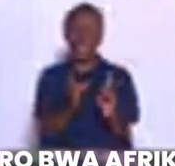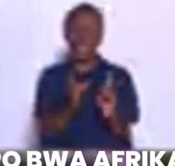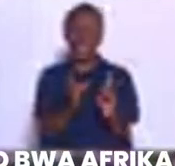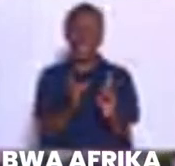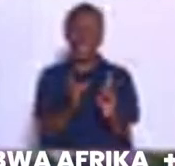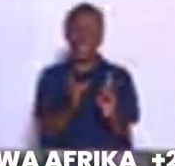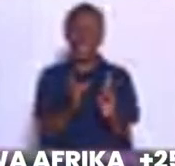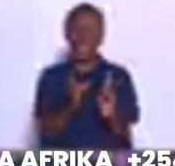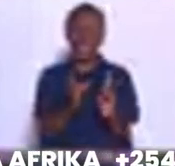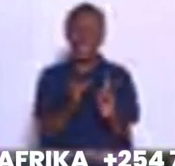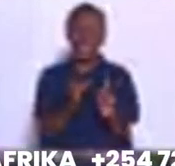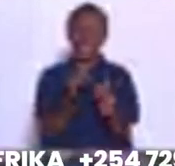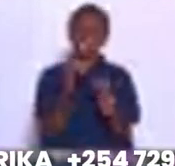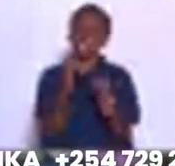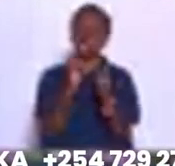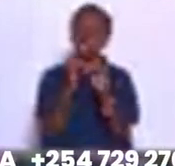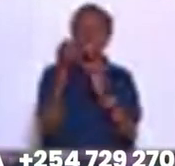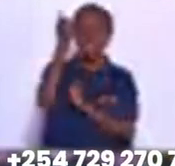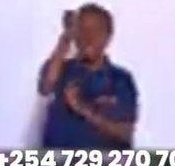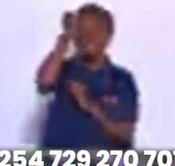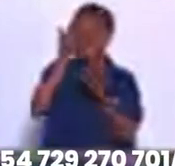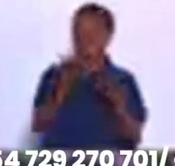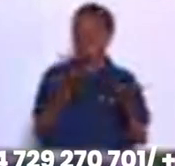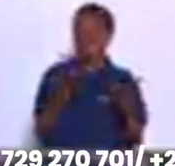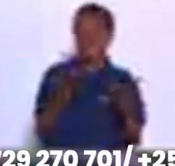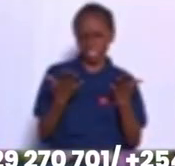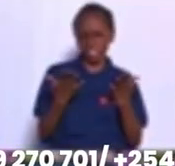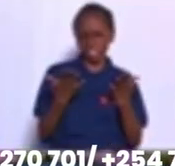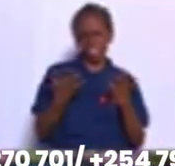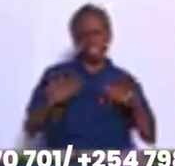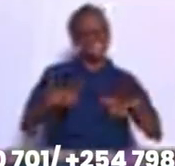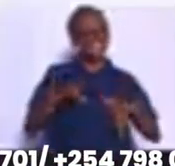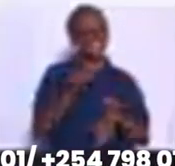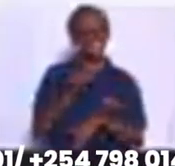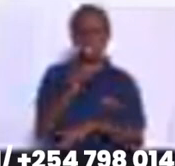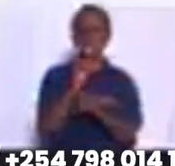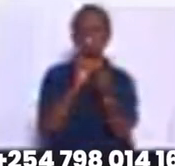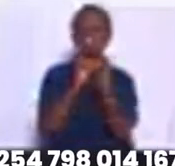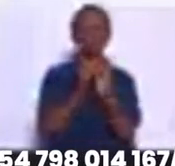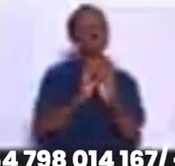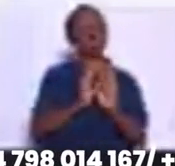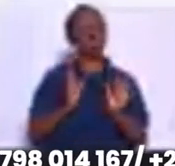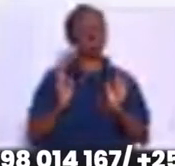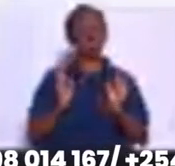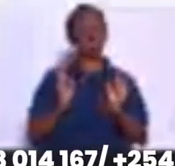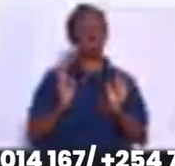even if it's nonsense according to you, let her speak.